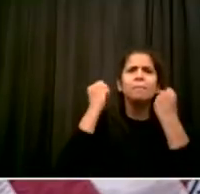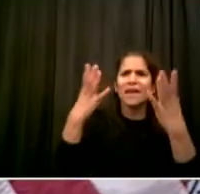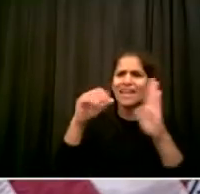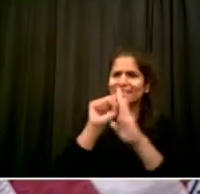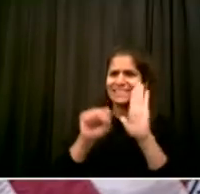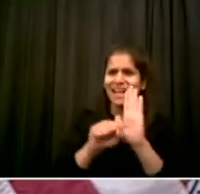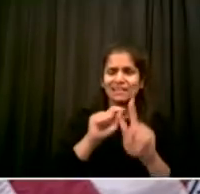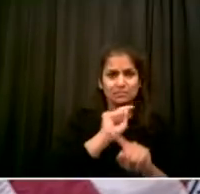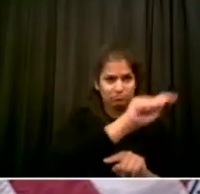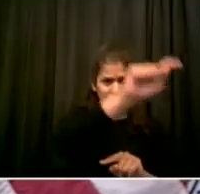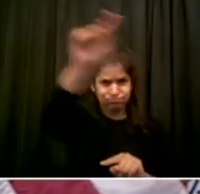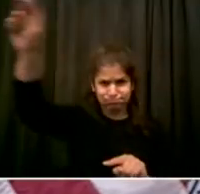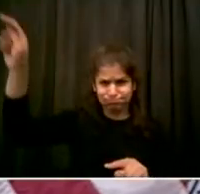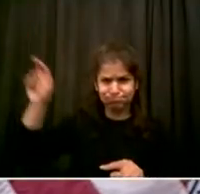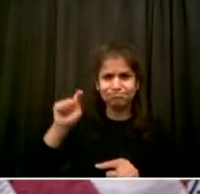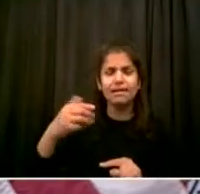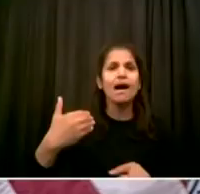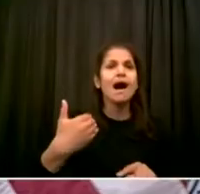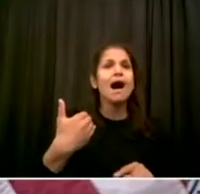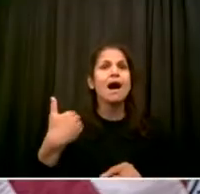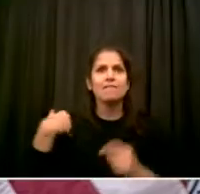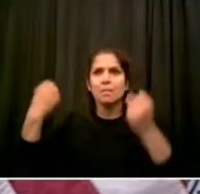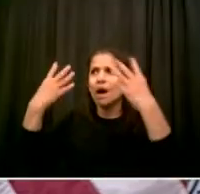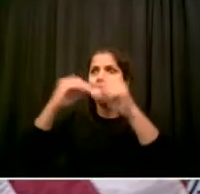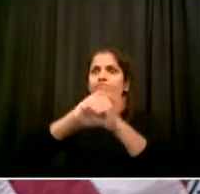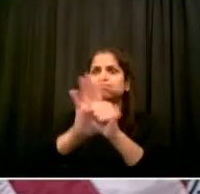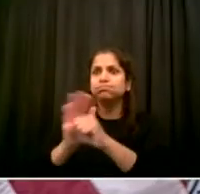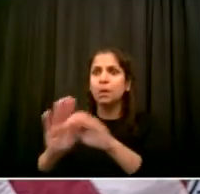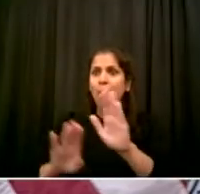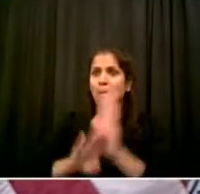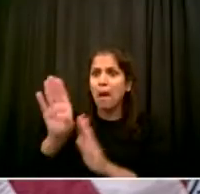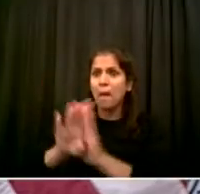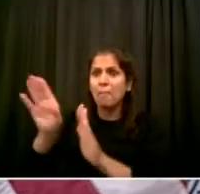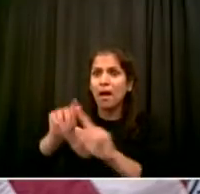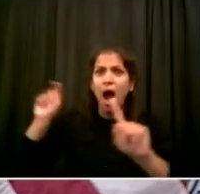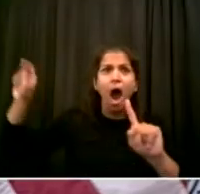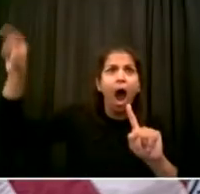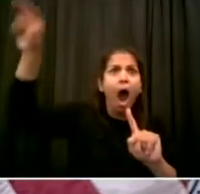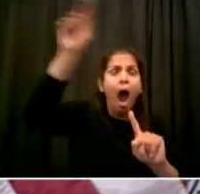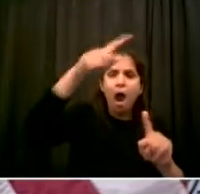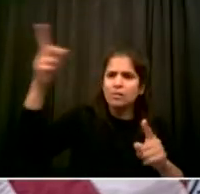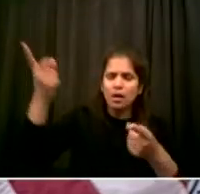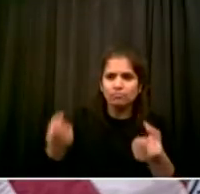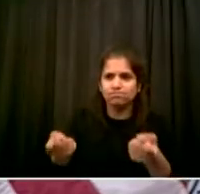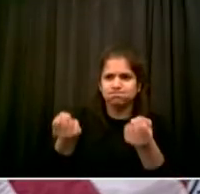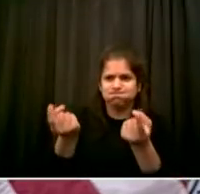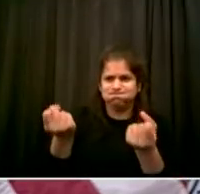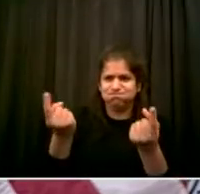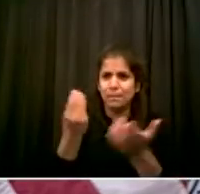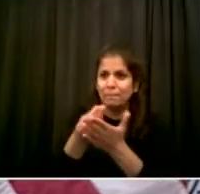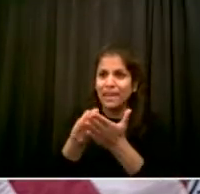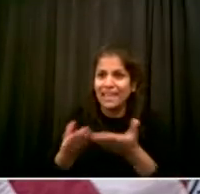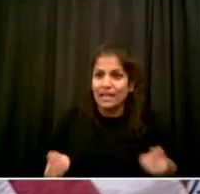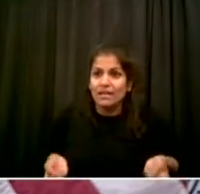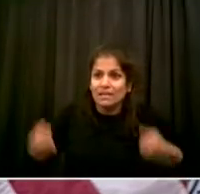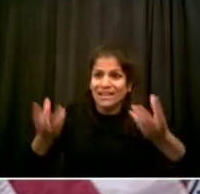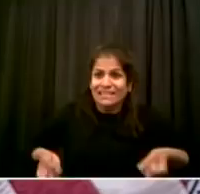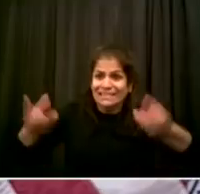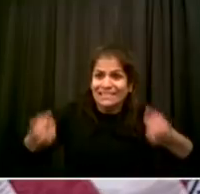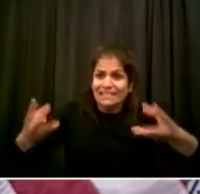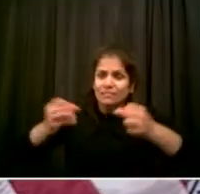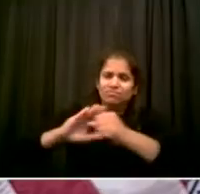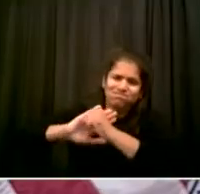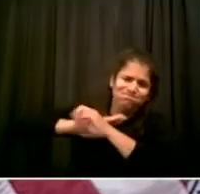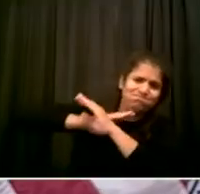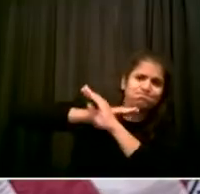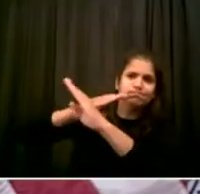ways, and to fight back a disease that really is part of an international pandemic. Of course, it should